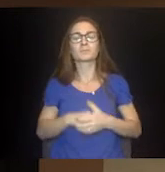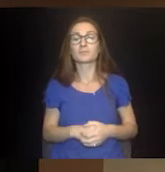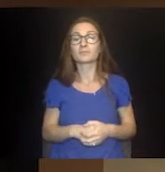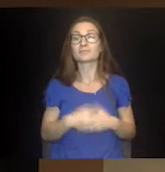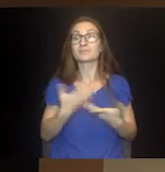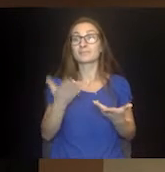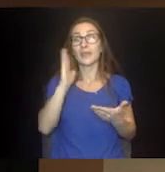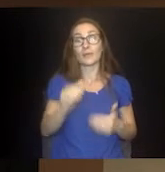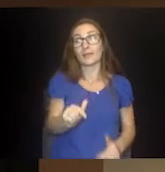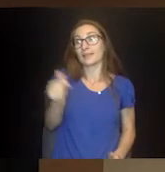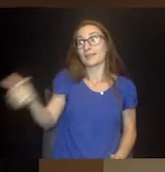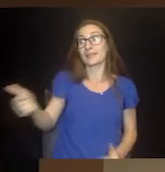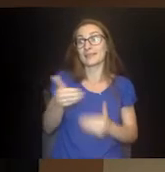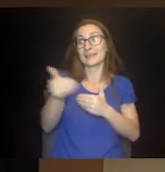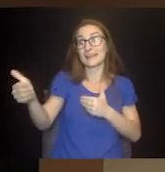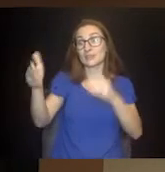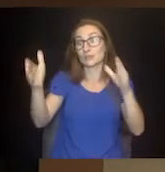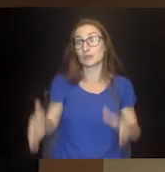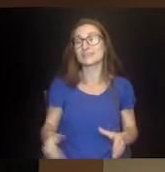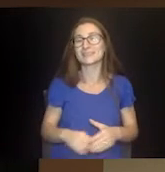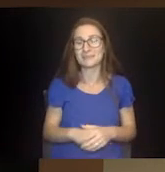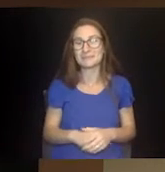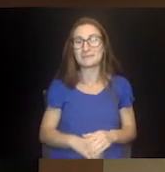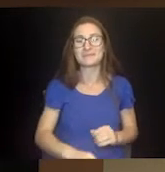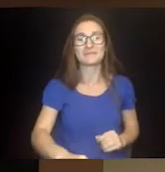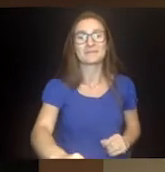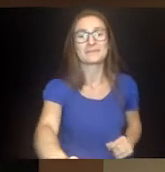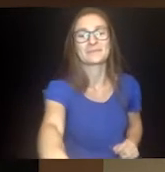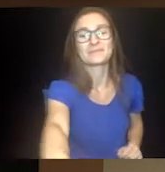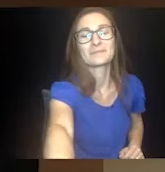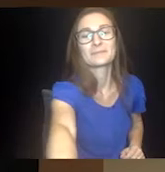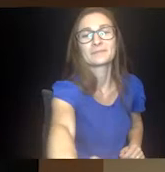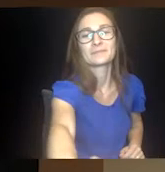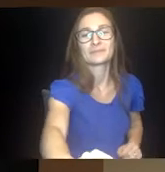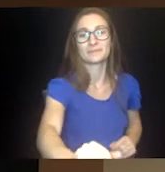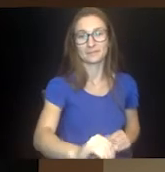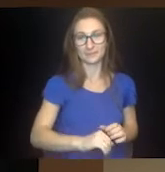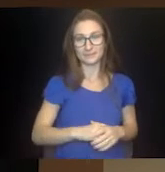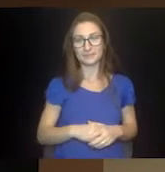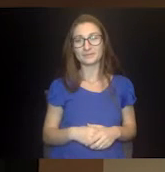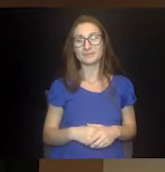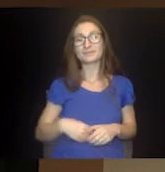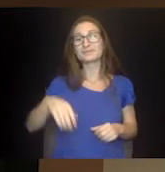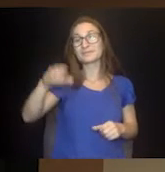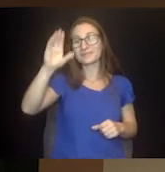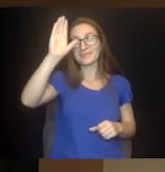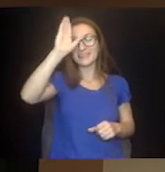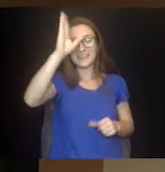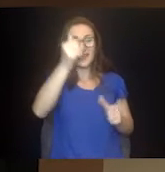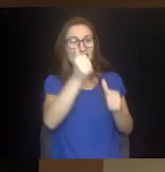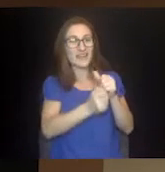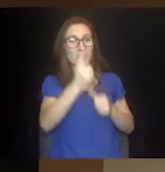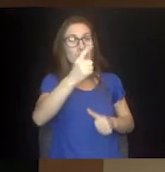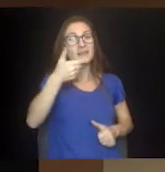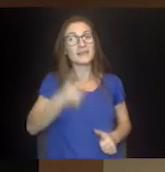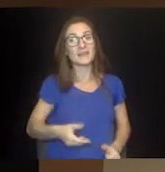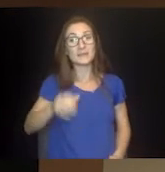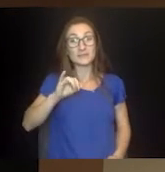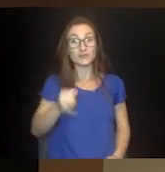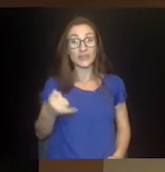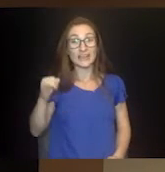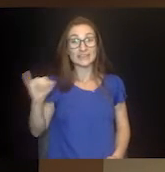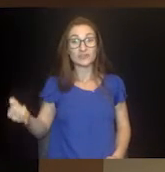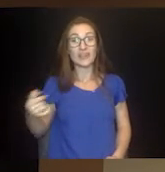On that note, I'm going to pass it on to the next person. Anybody else? Hi, everybody. Once again,